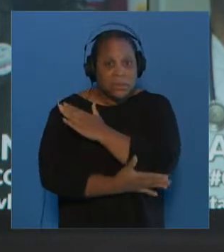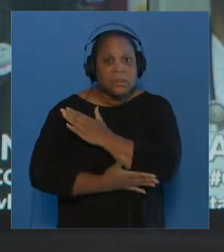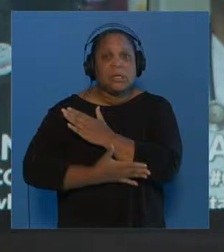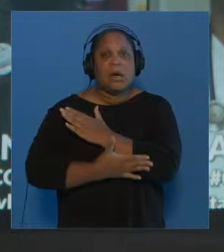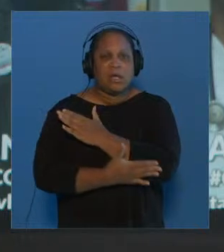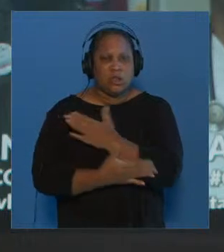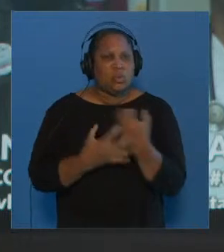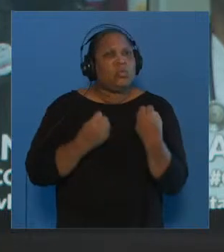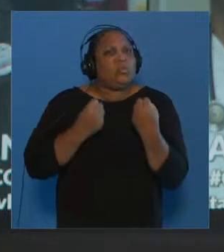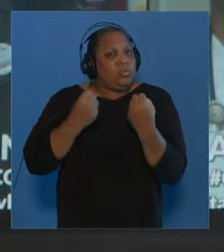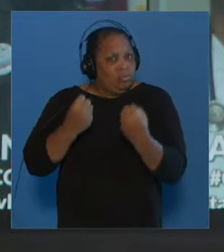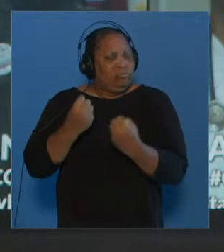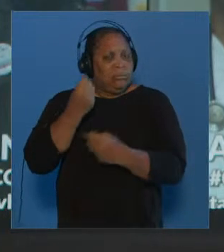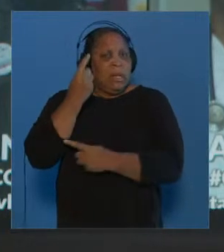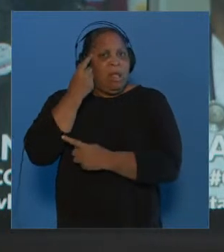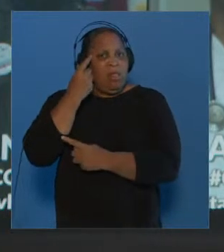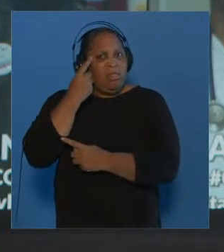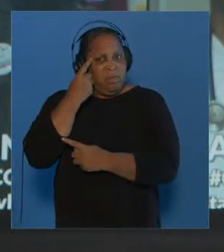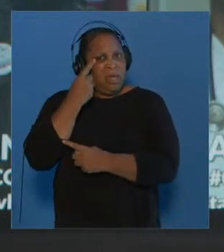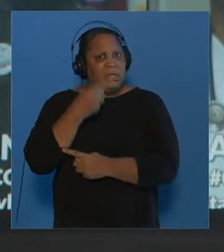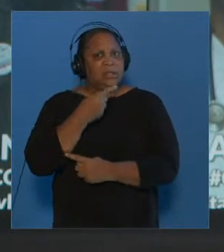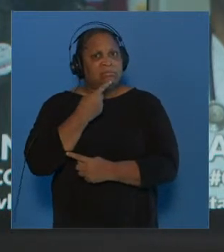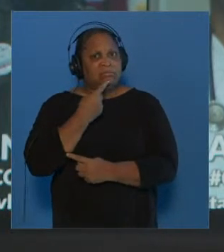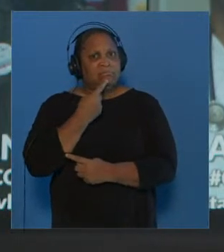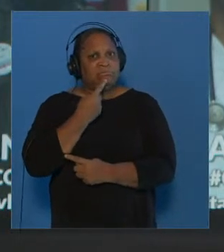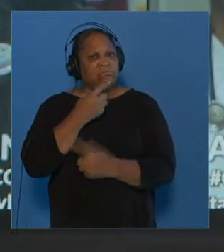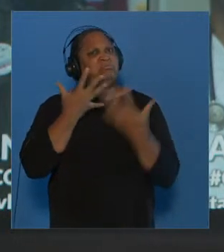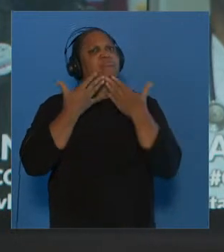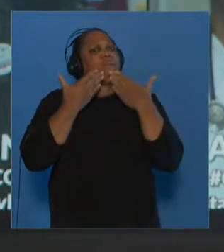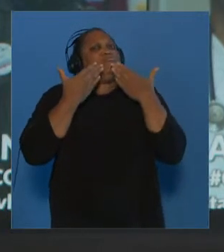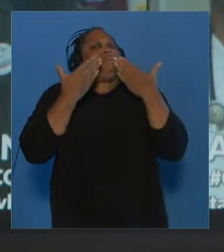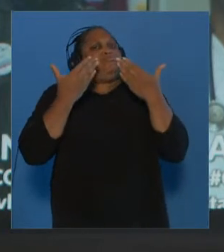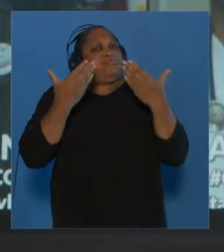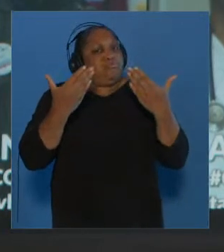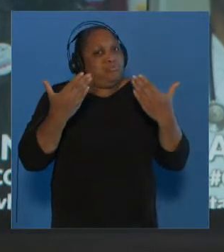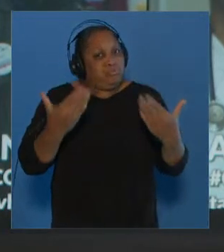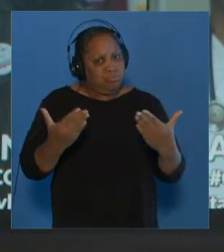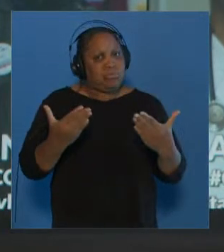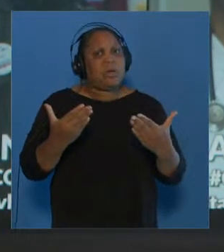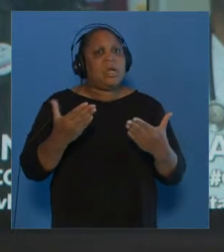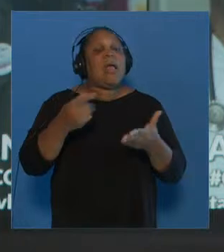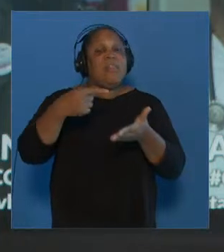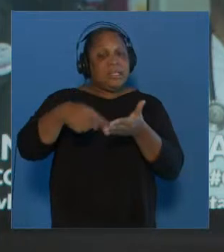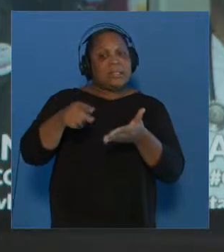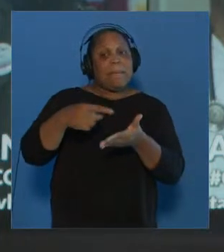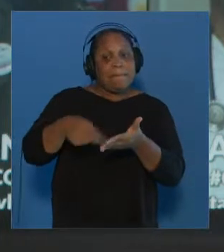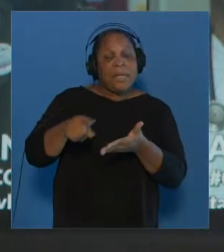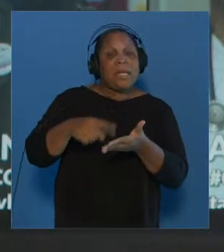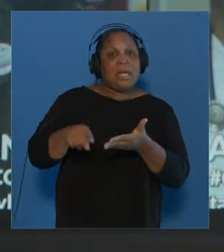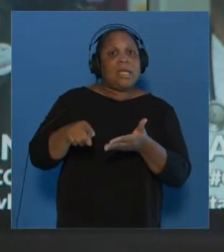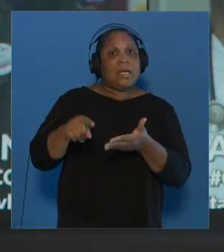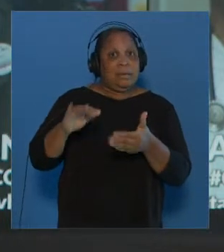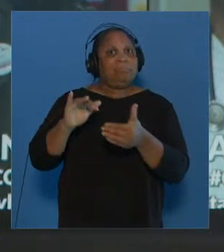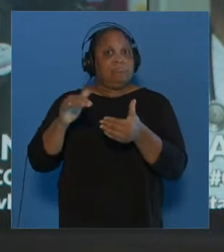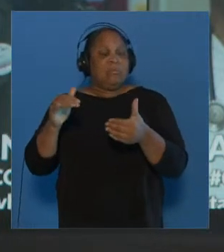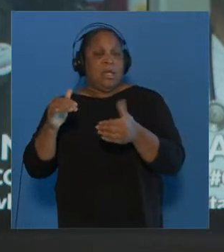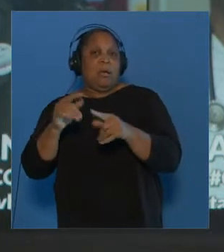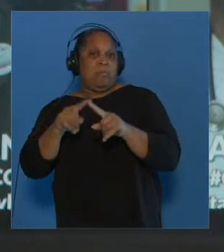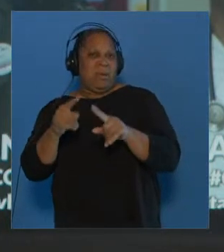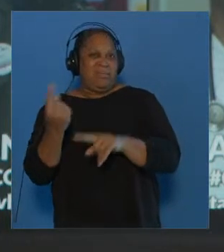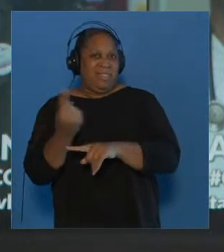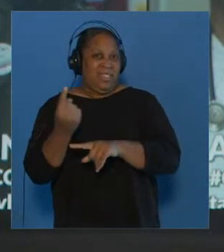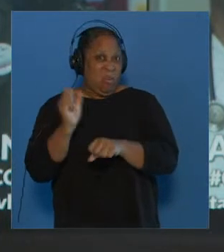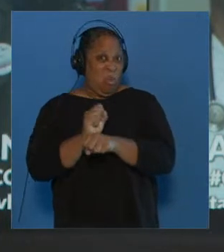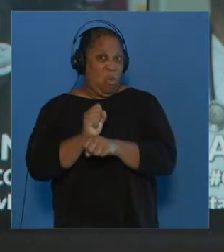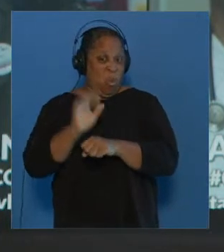I strongly think that we owe him an intense debt of gratitude, and that is being paid by the money of which he's being remunerated. But for someone who works